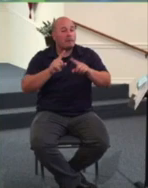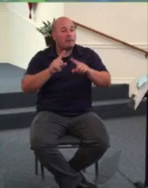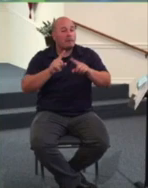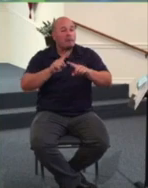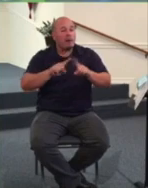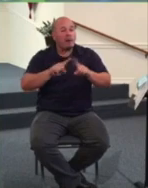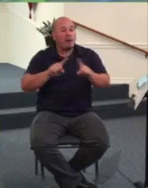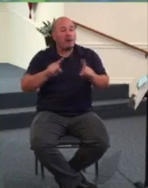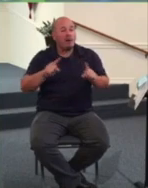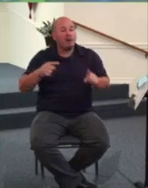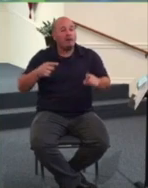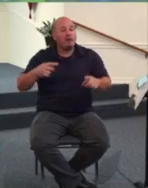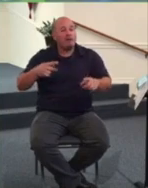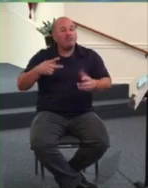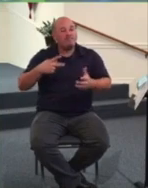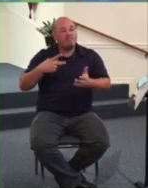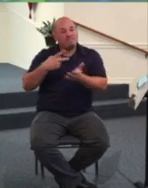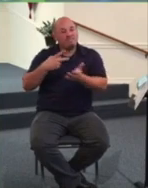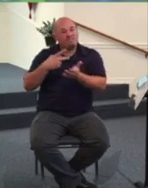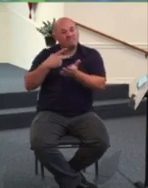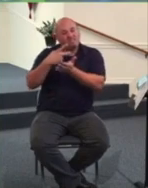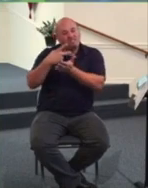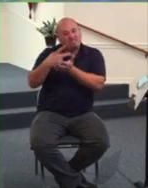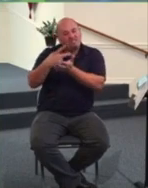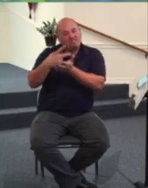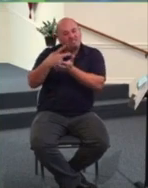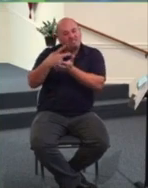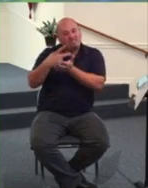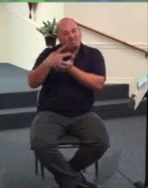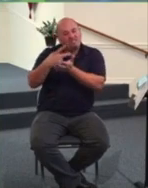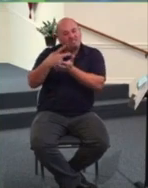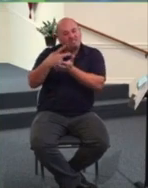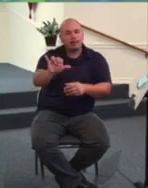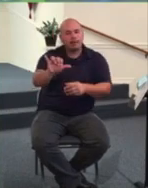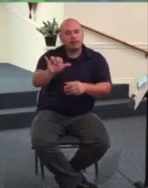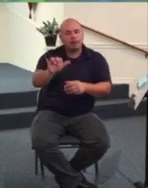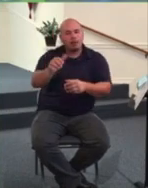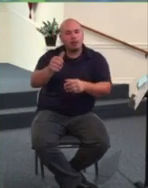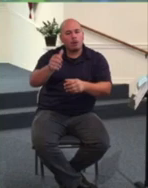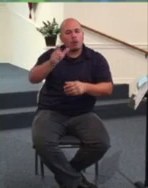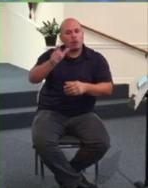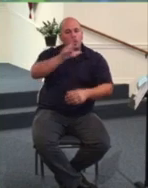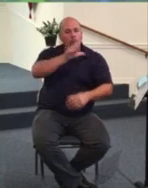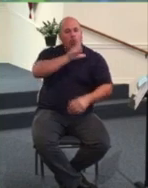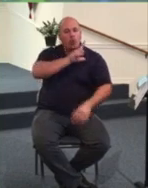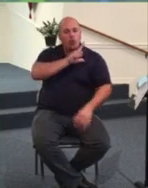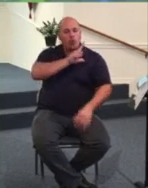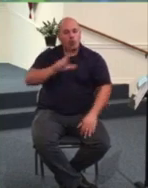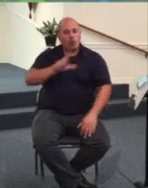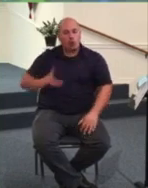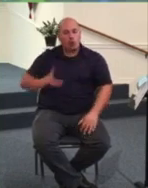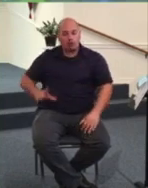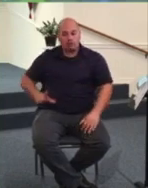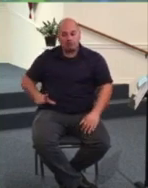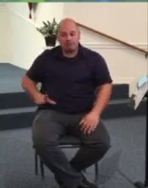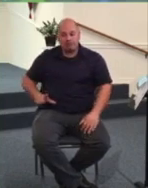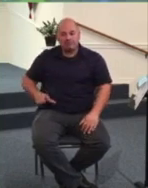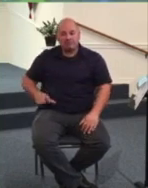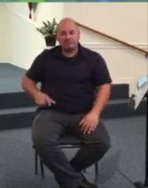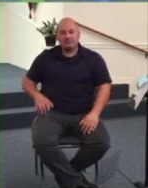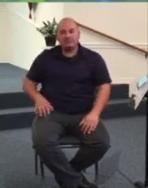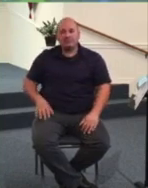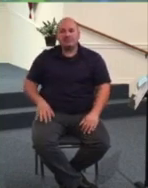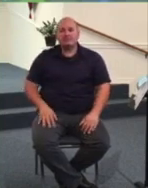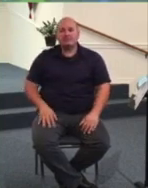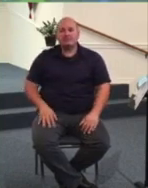we're not treating him as Lord. We're not following him if we're not obeying his teaching. And his teaching then won't do us any